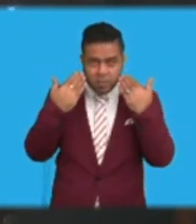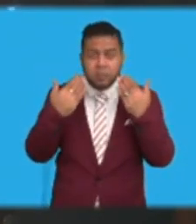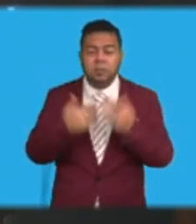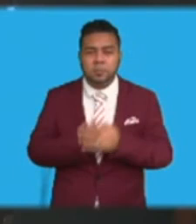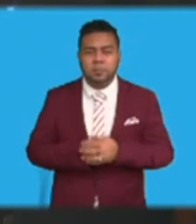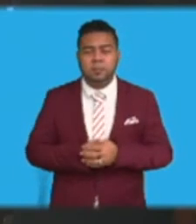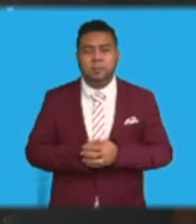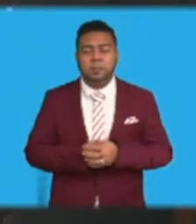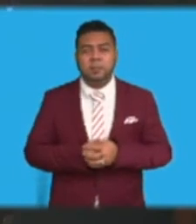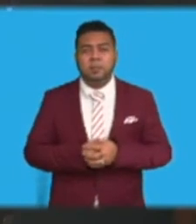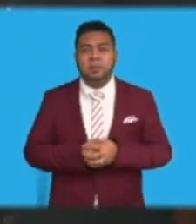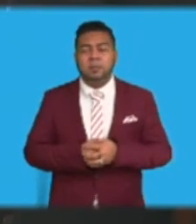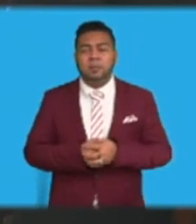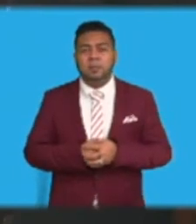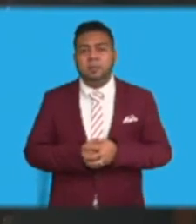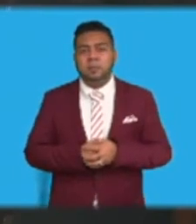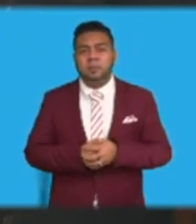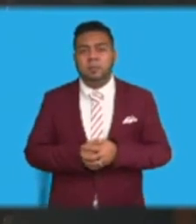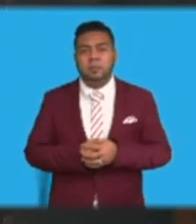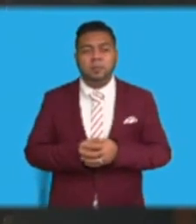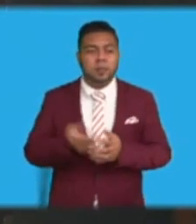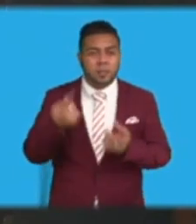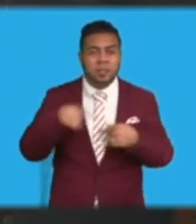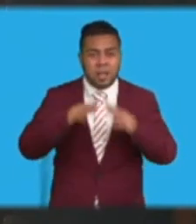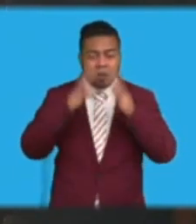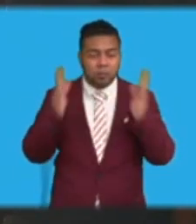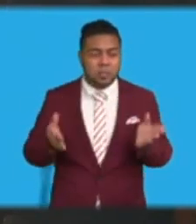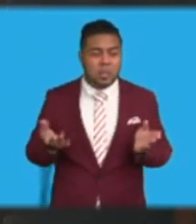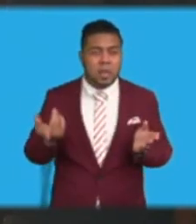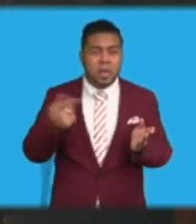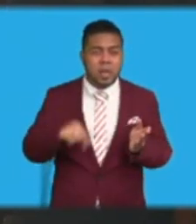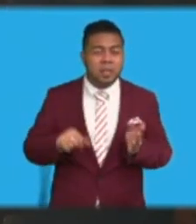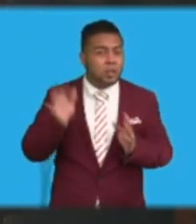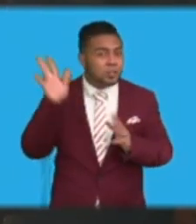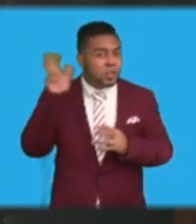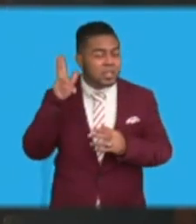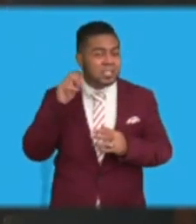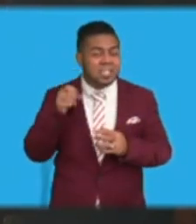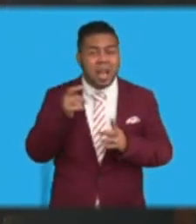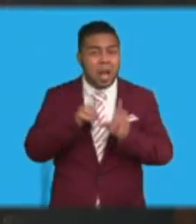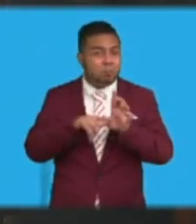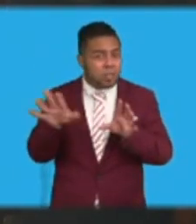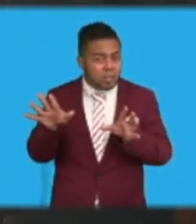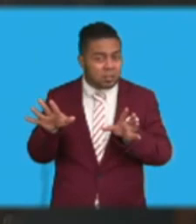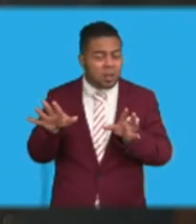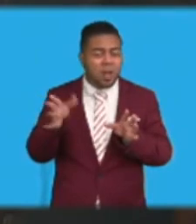to highlight to members in this House as well as the listeners outside